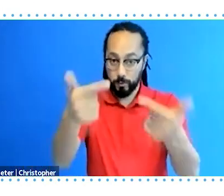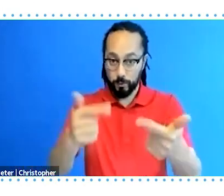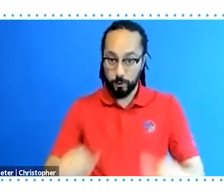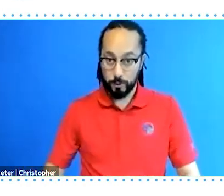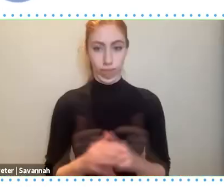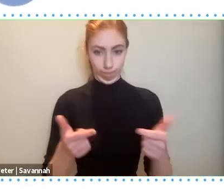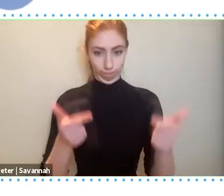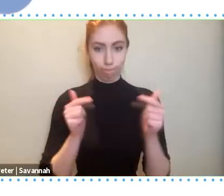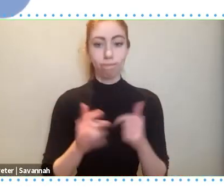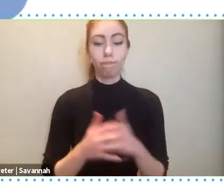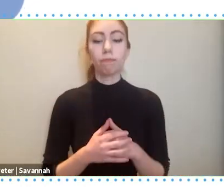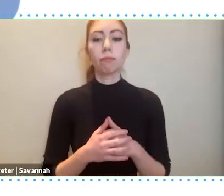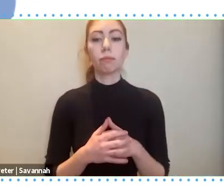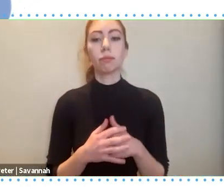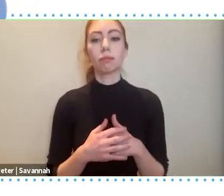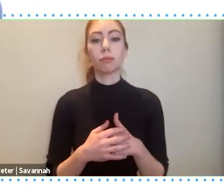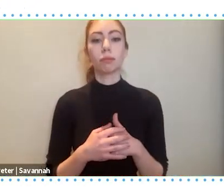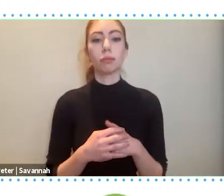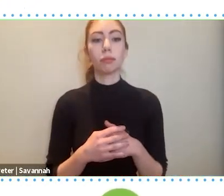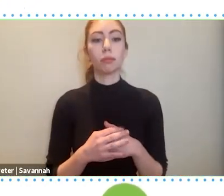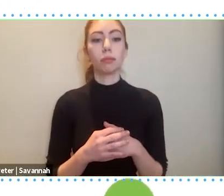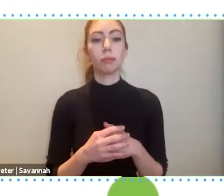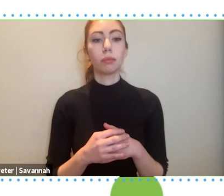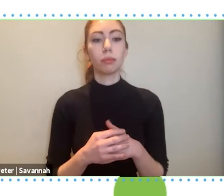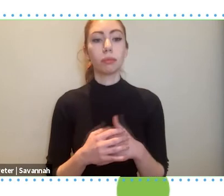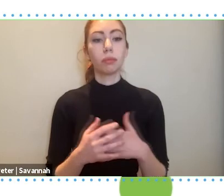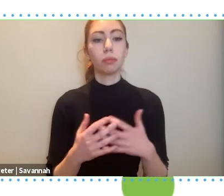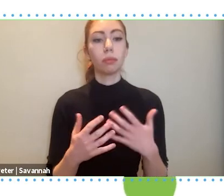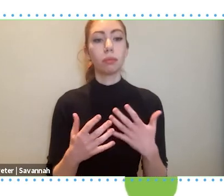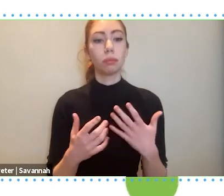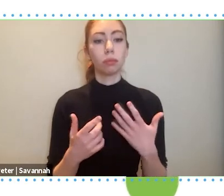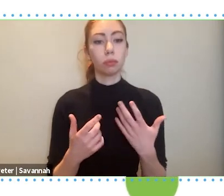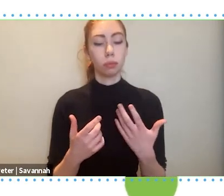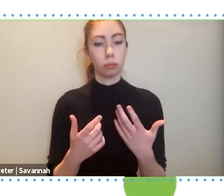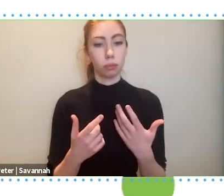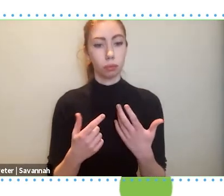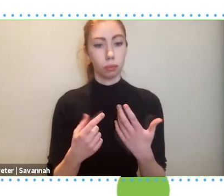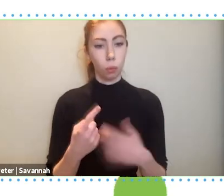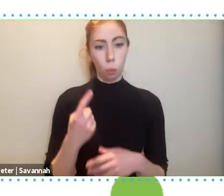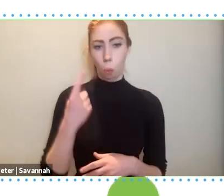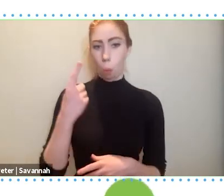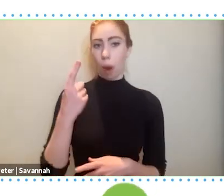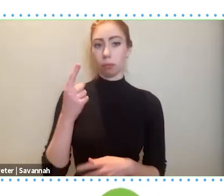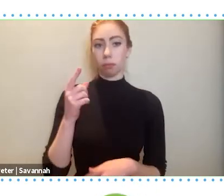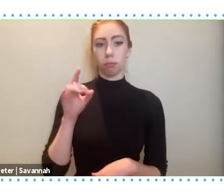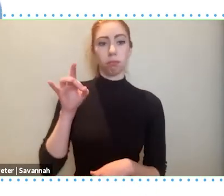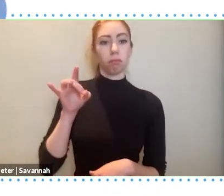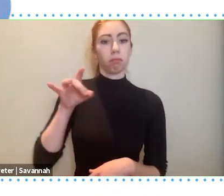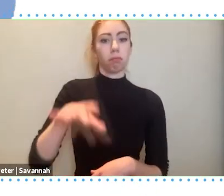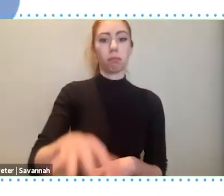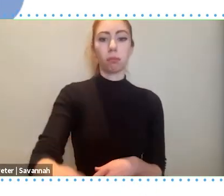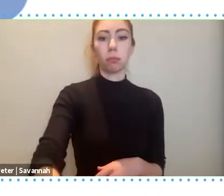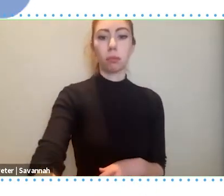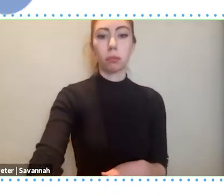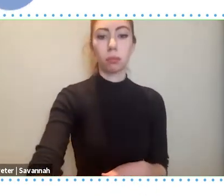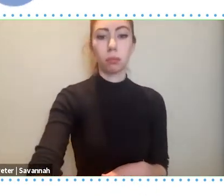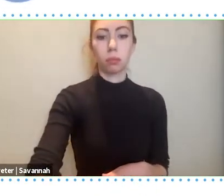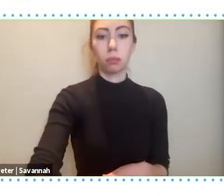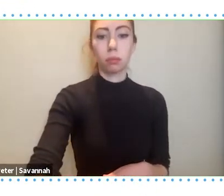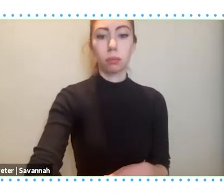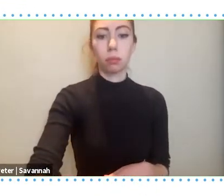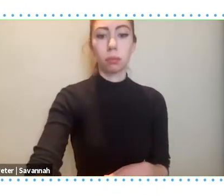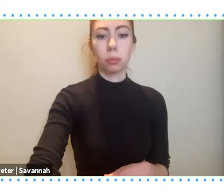was crafted by Lalonde, which is through the Mowat Center, is they have framed that there are two basic elements for not-for-profit